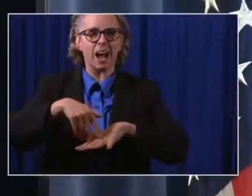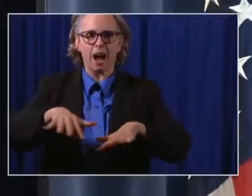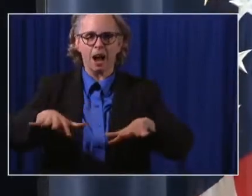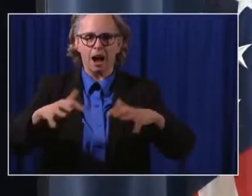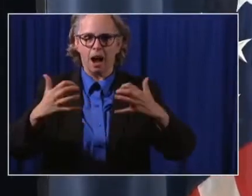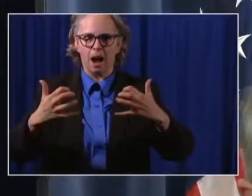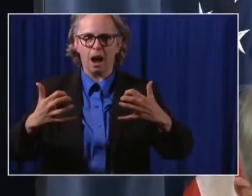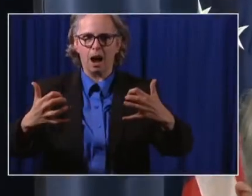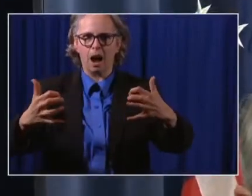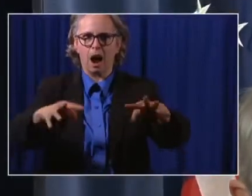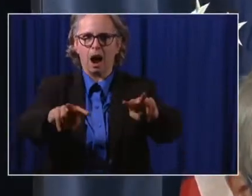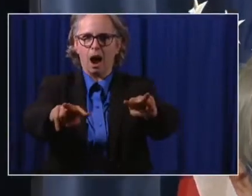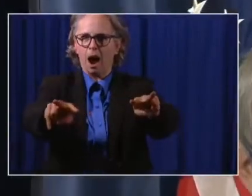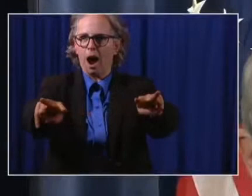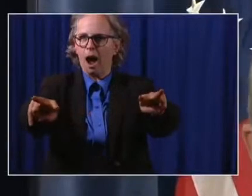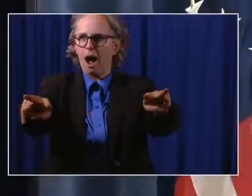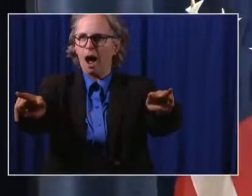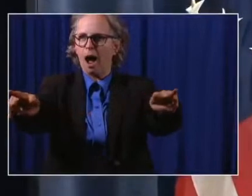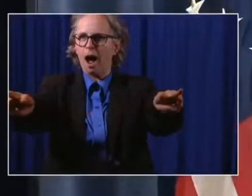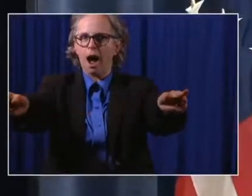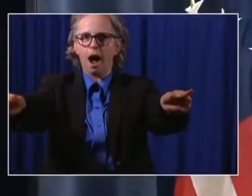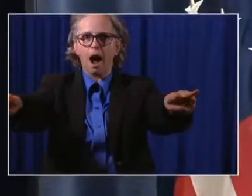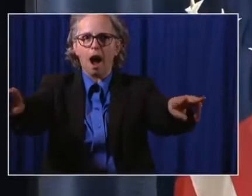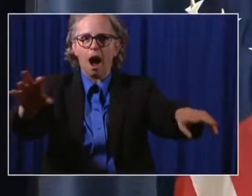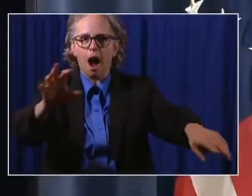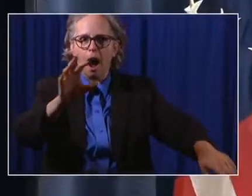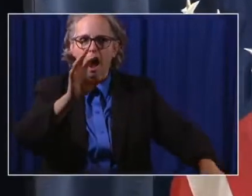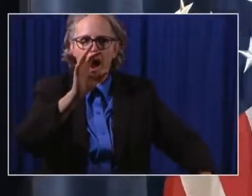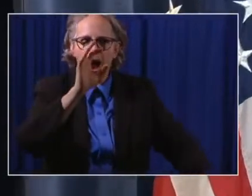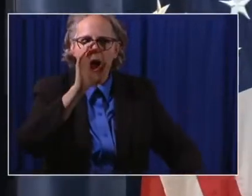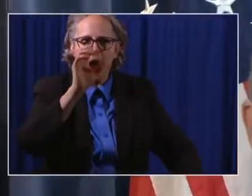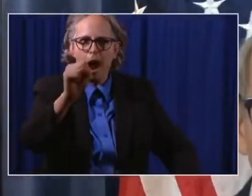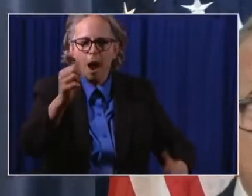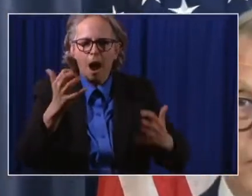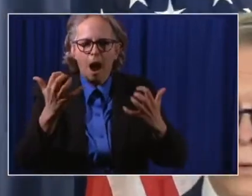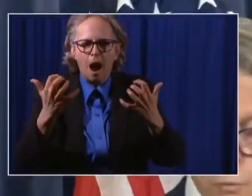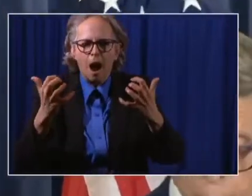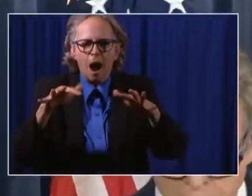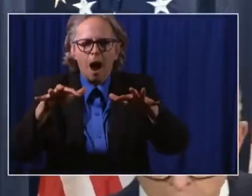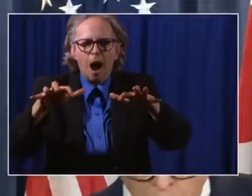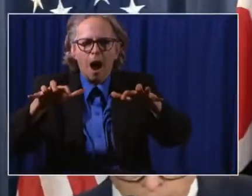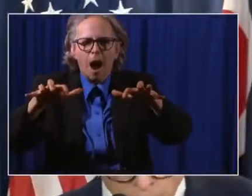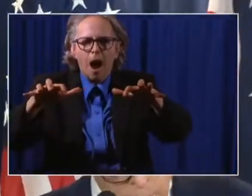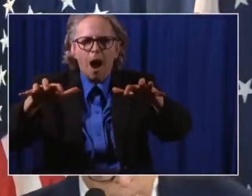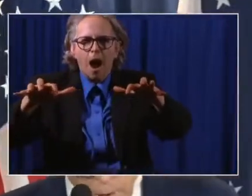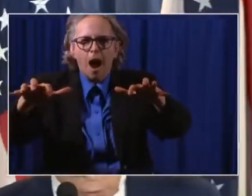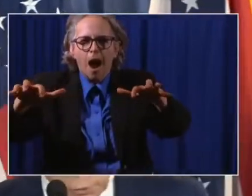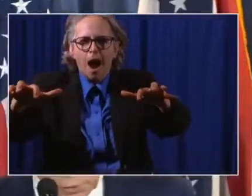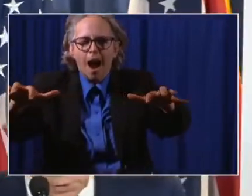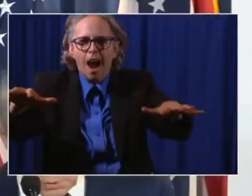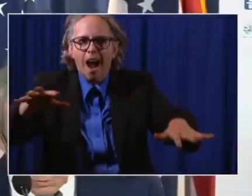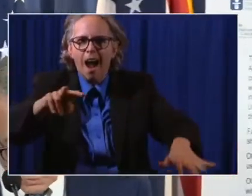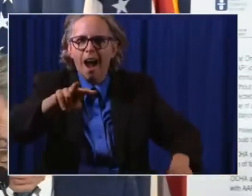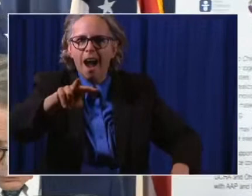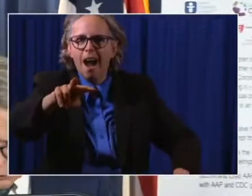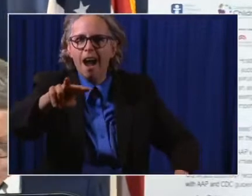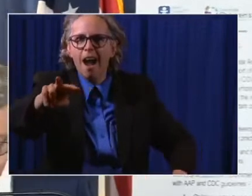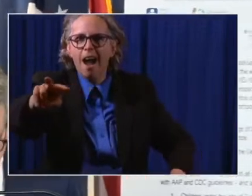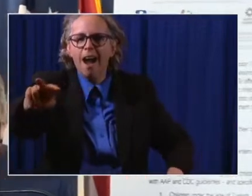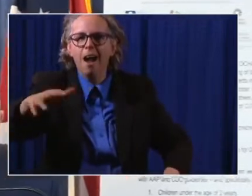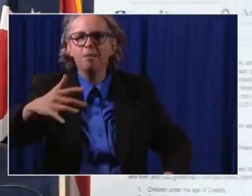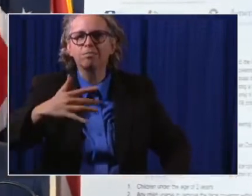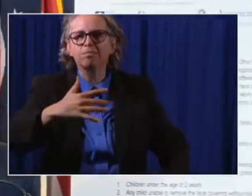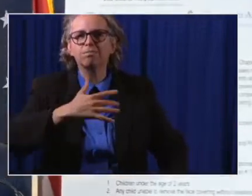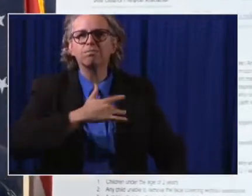looked out and literally down the street as far as you could see. As far as the eye could see, there were people. It was